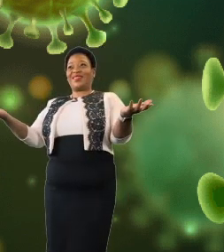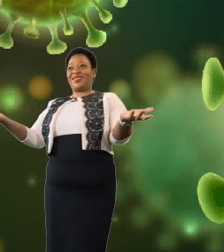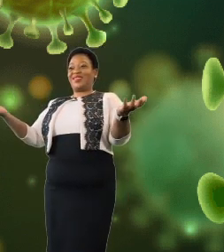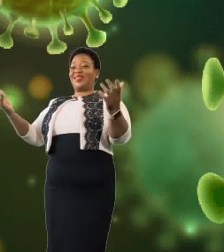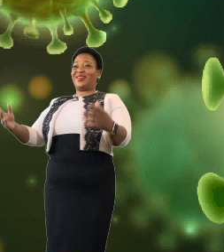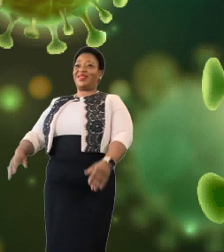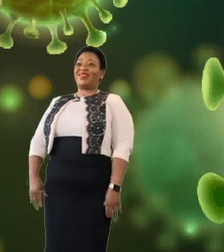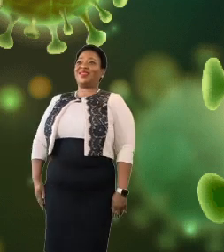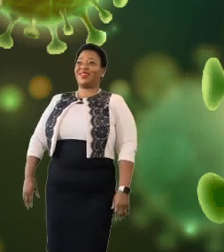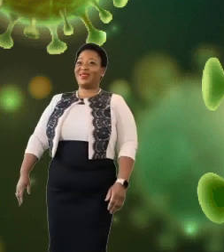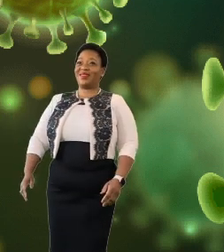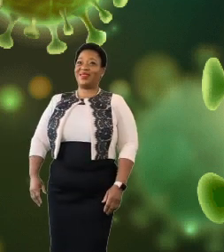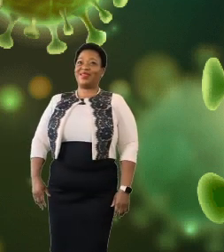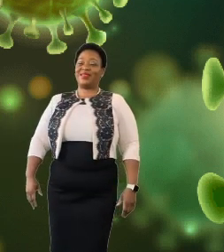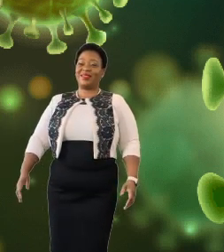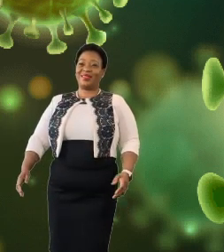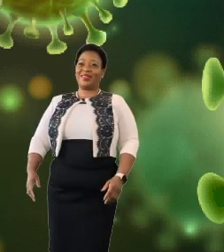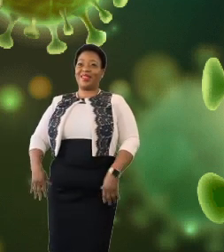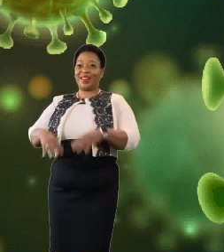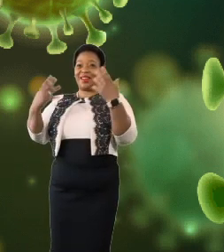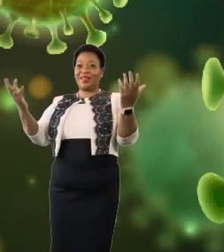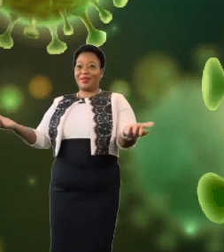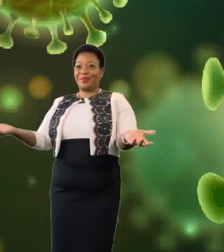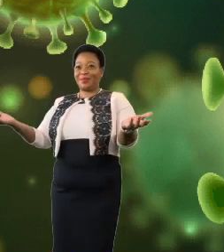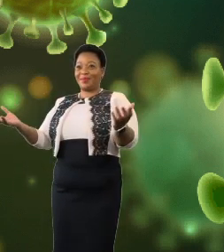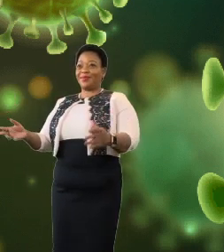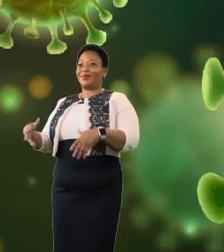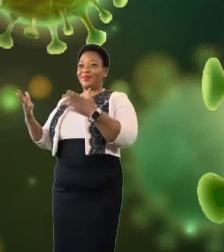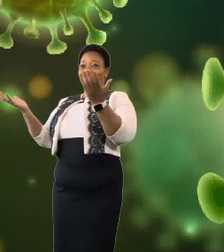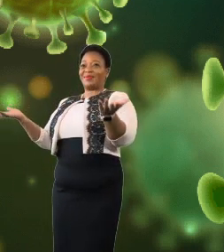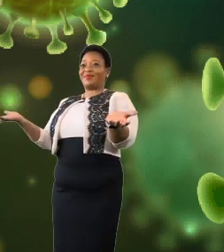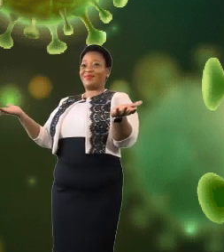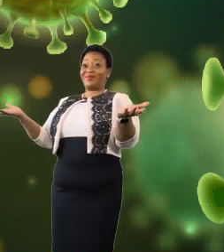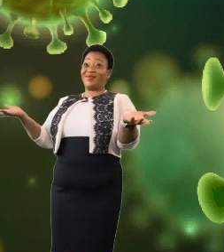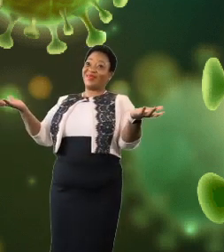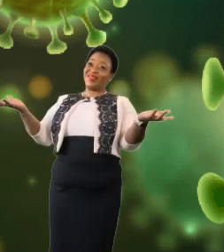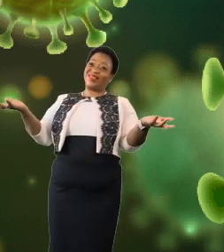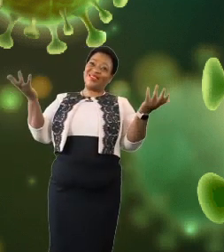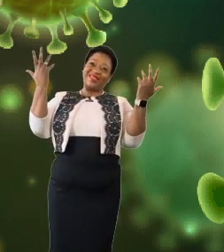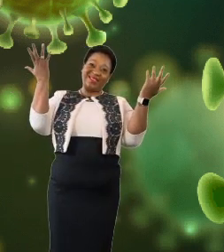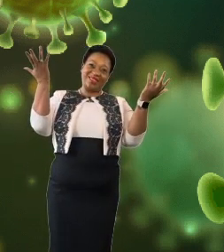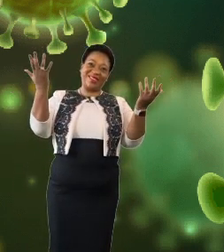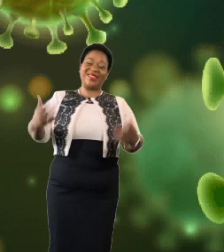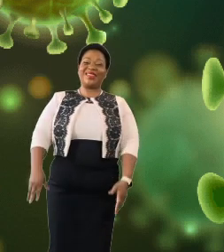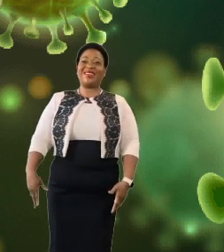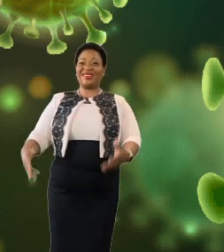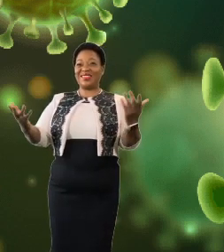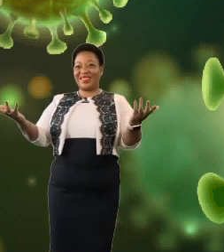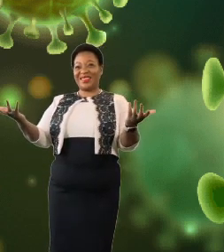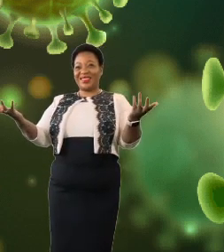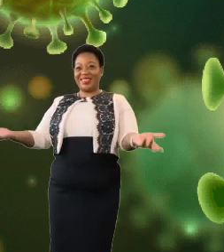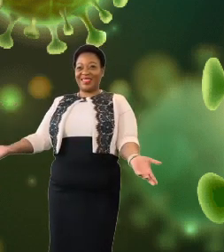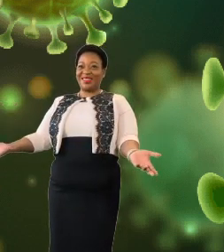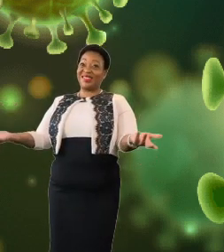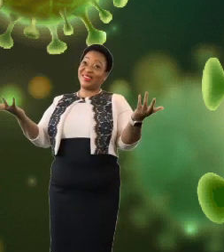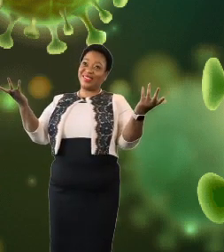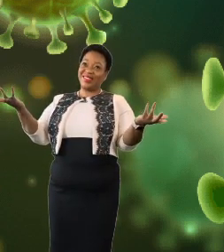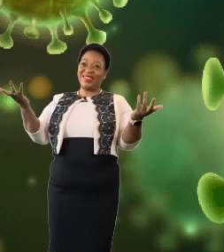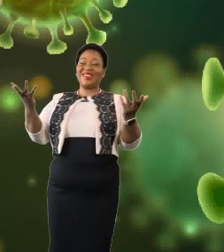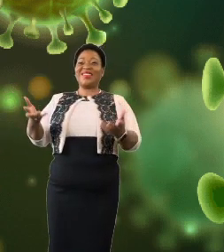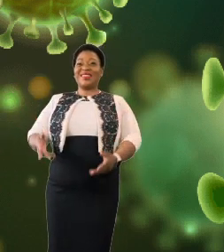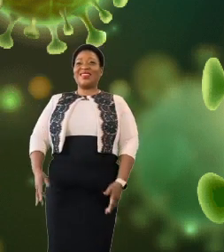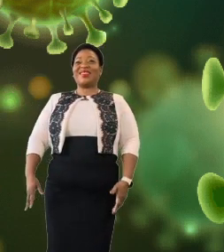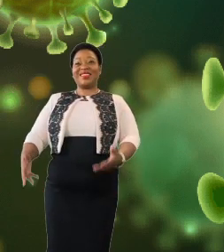Noele being one of the persons being assigned to support this action work group. cooperative governance, traditional affairs, in